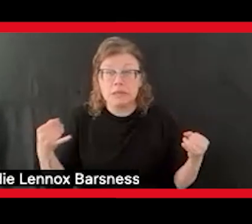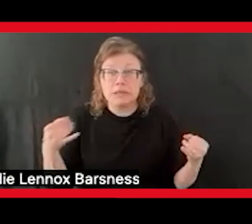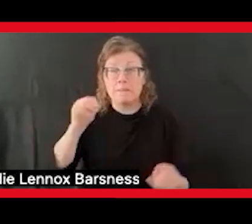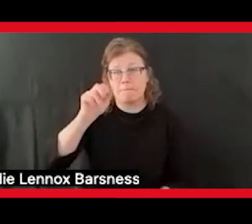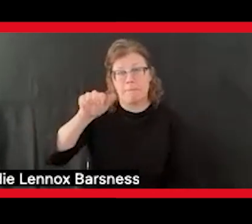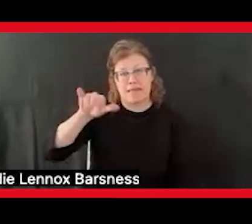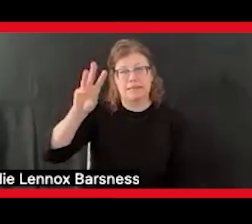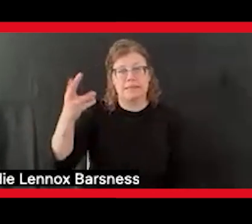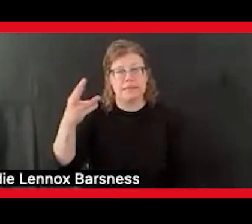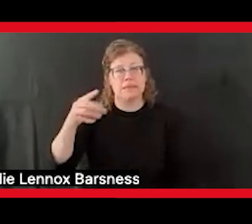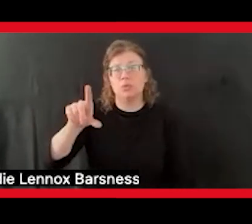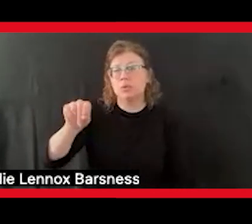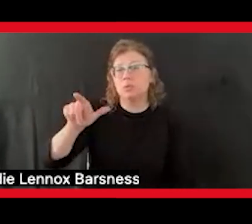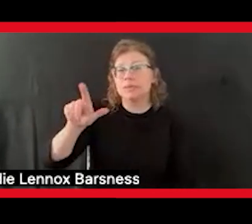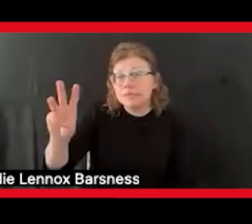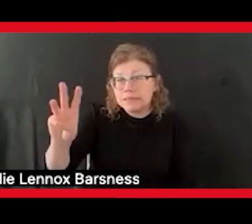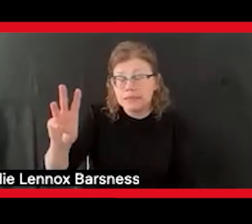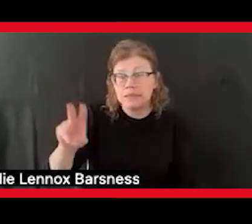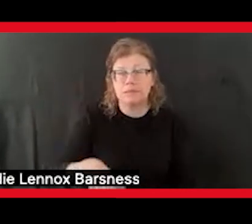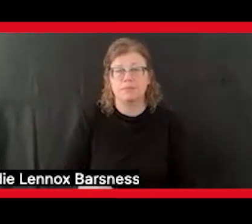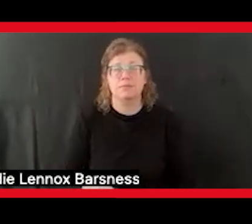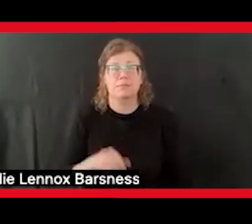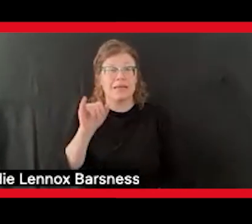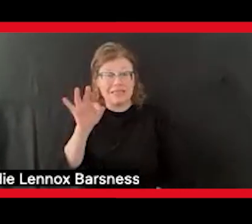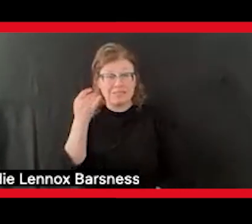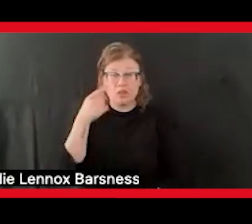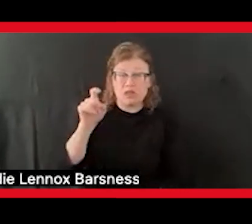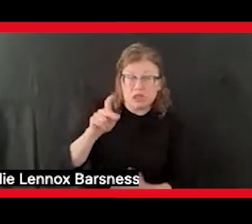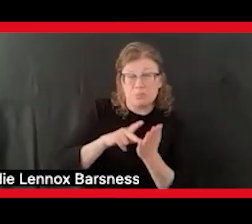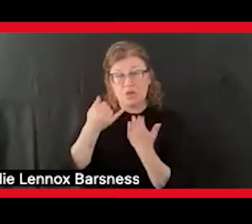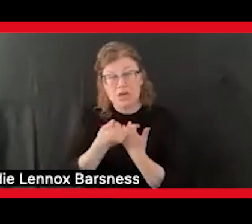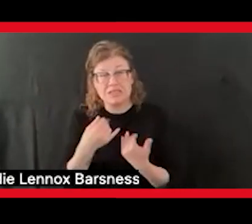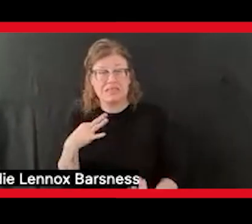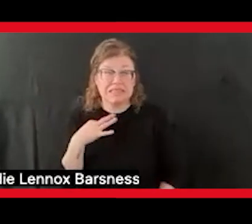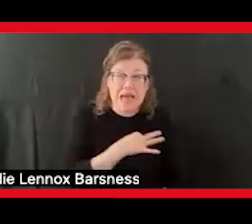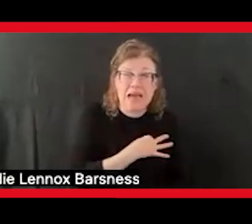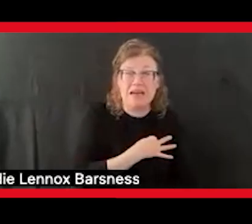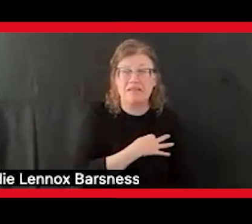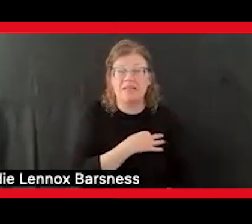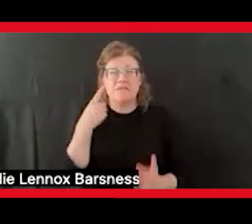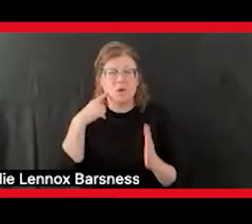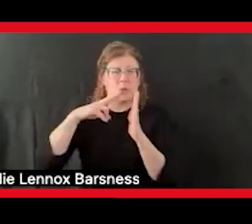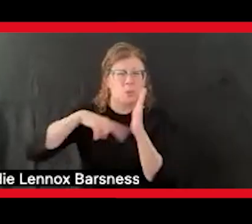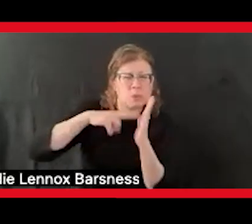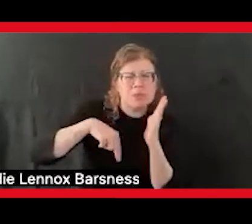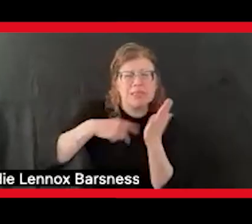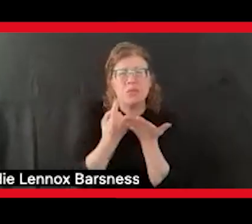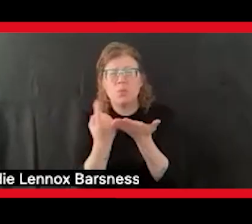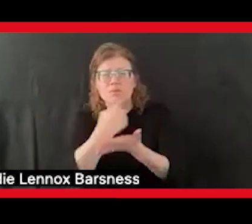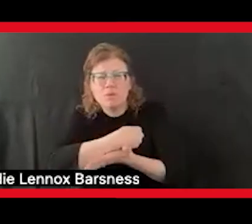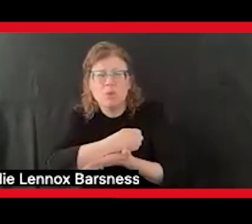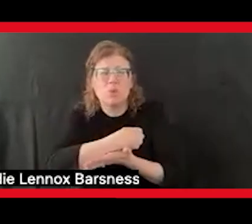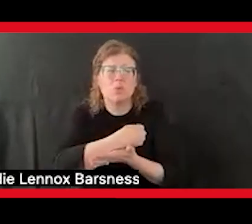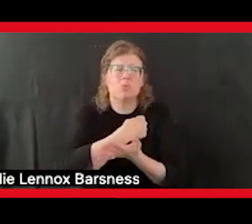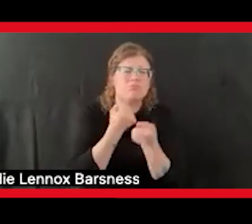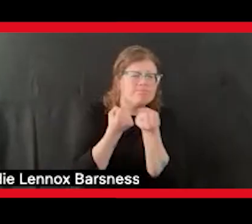draft application or ask questions, please reach out. We are available and we'll be happy to review your